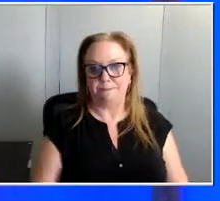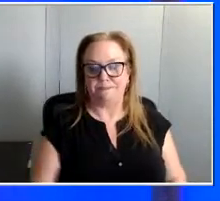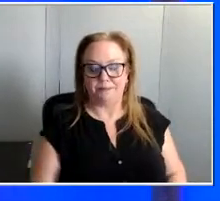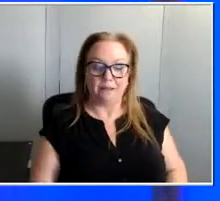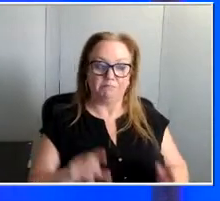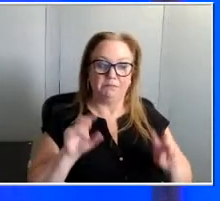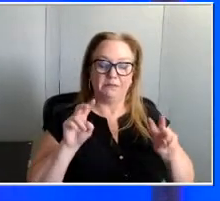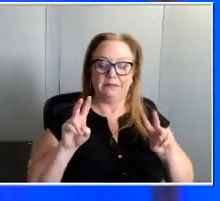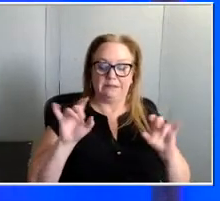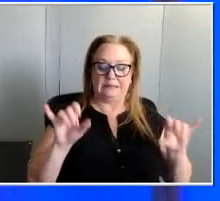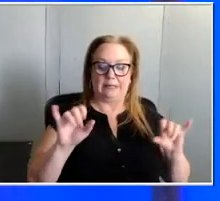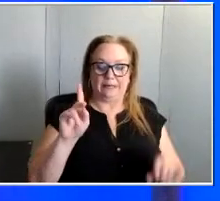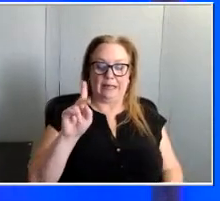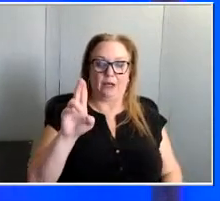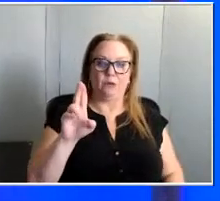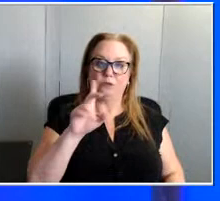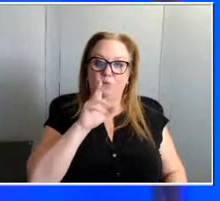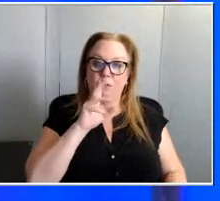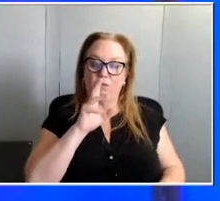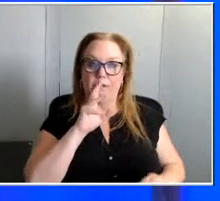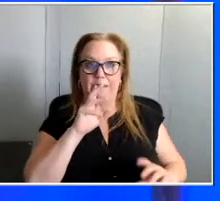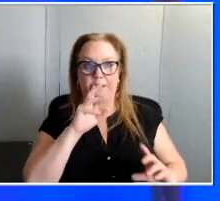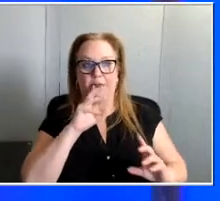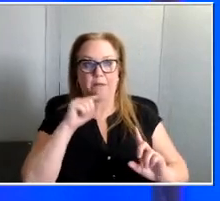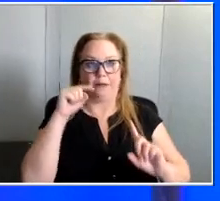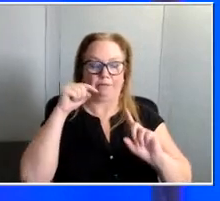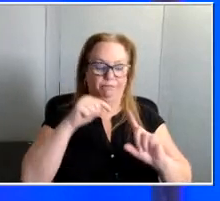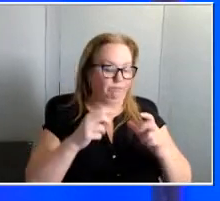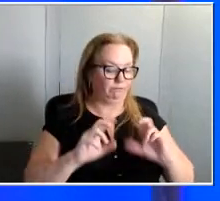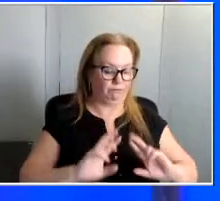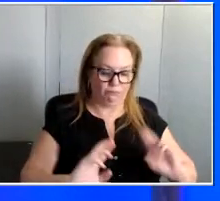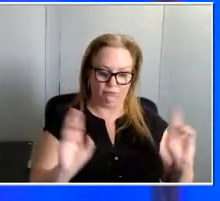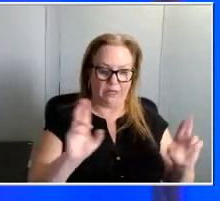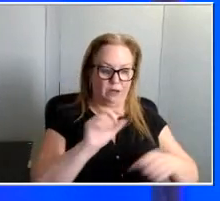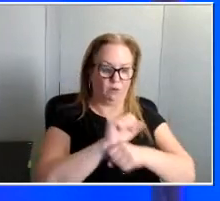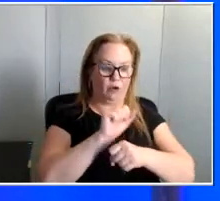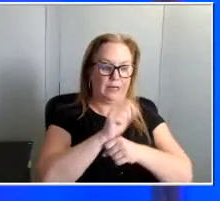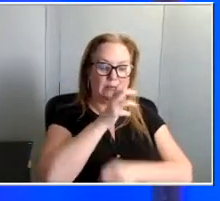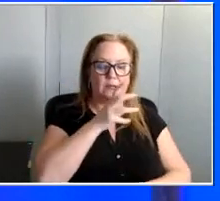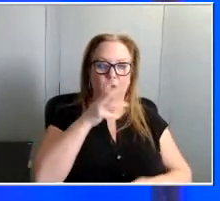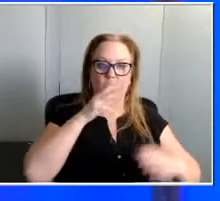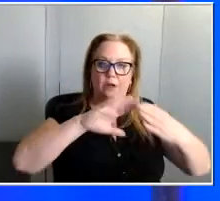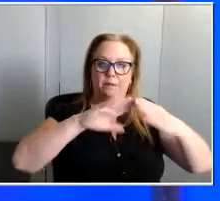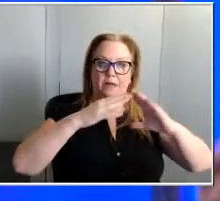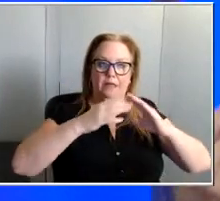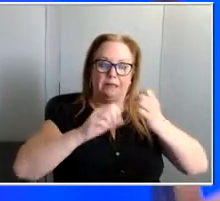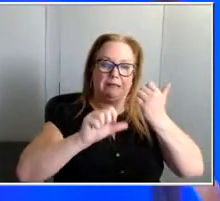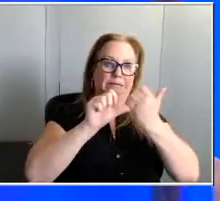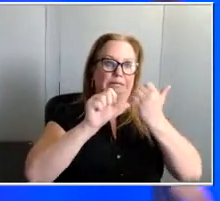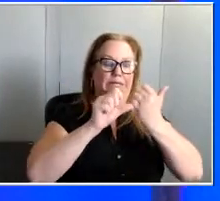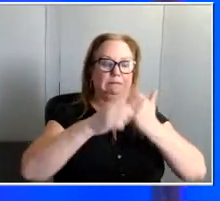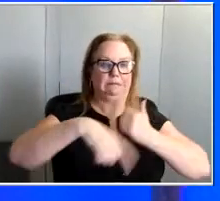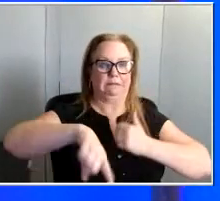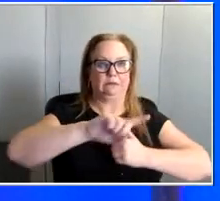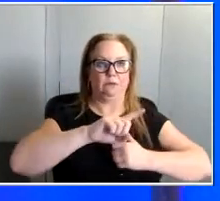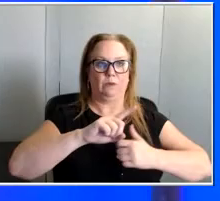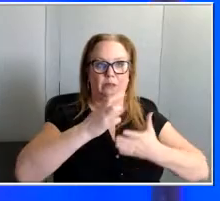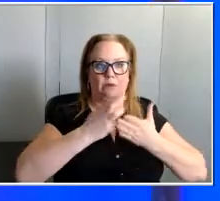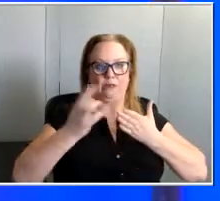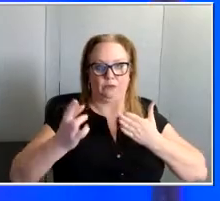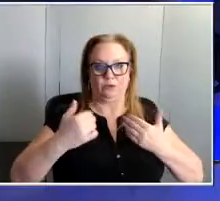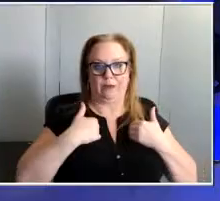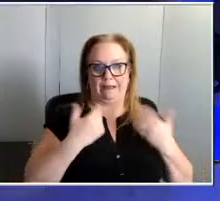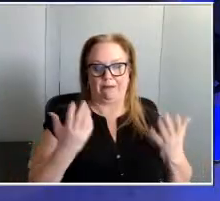we really spend time boots on the ground working in the rural communities to assist them with the tremendous resources we have